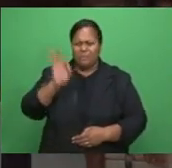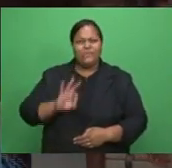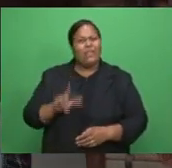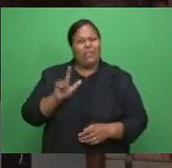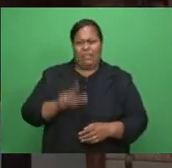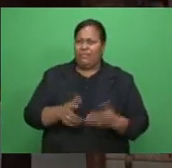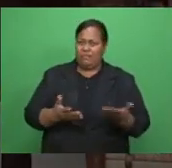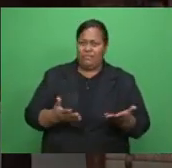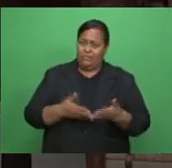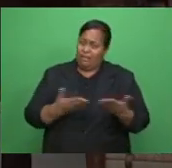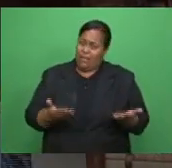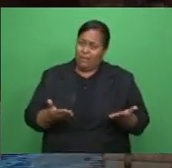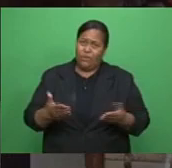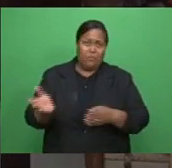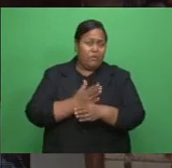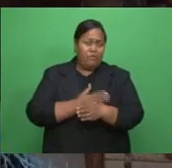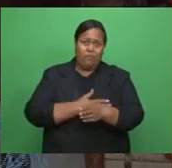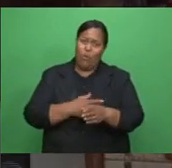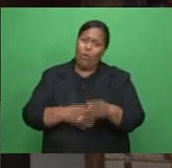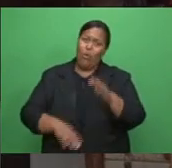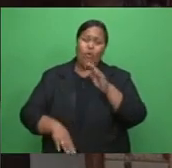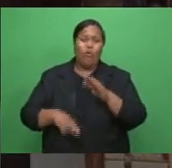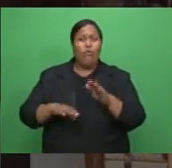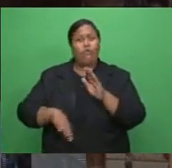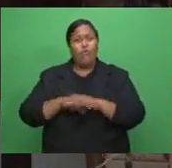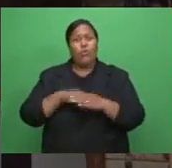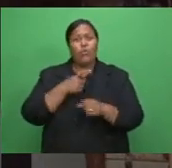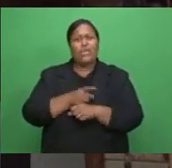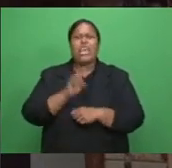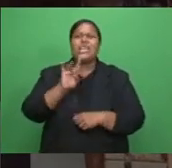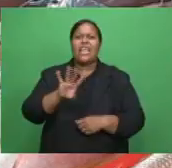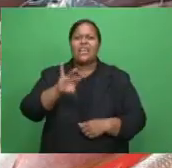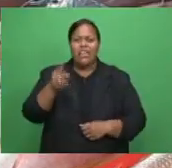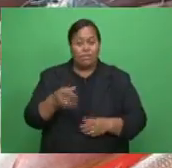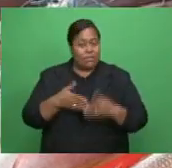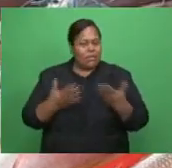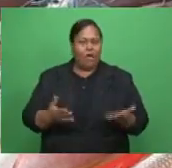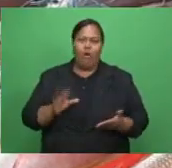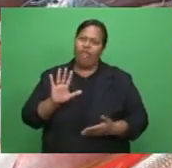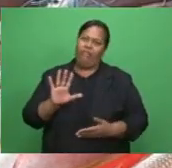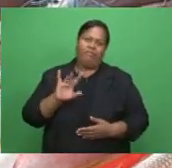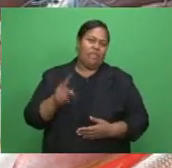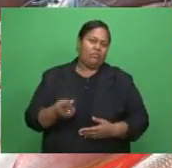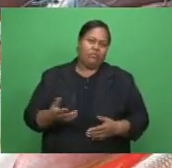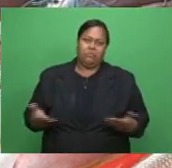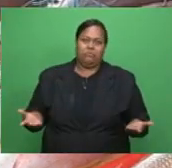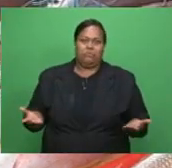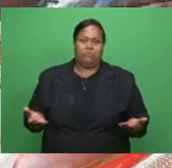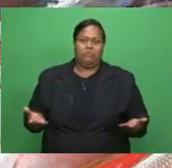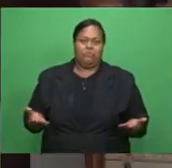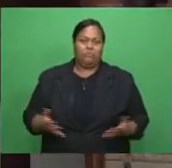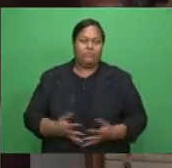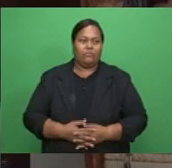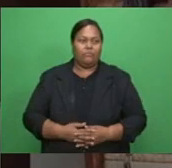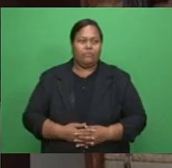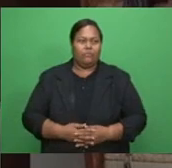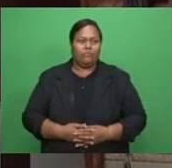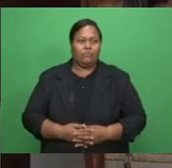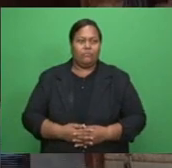sell for our whole week was 10,000, now it's 5,000. Our government put the